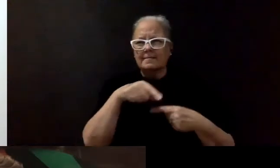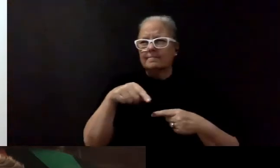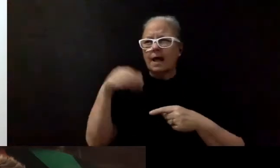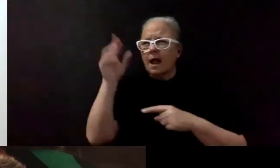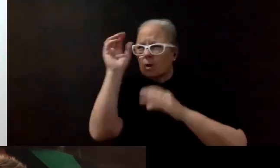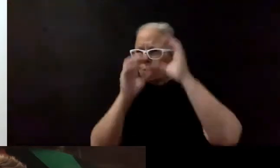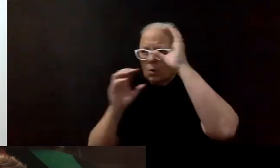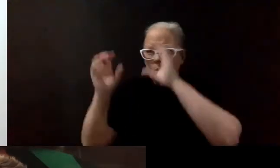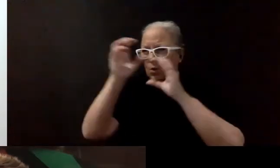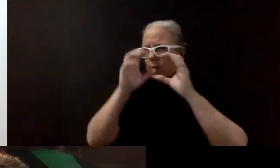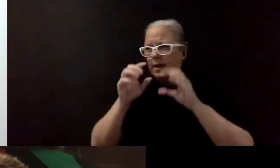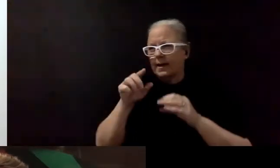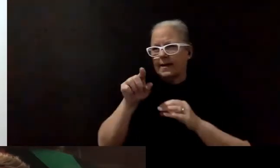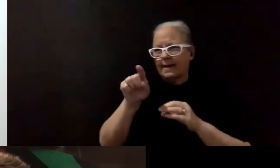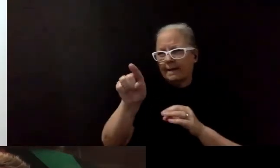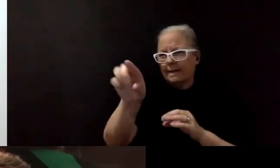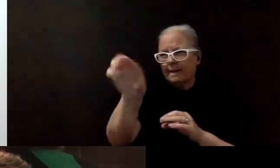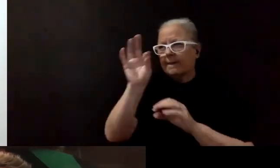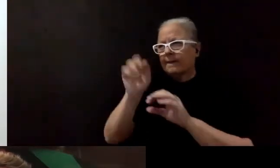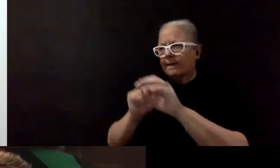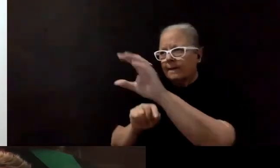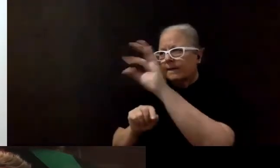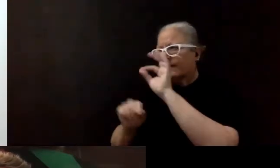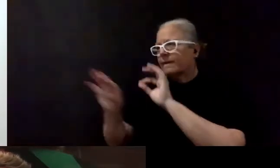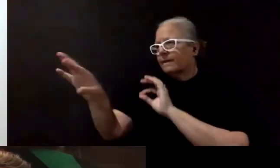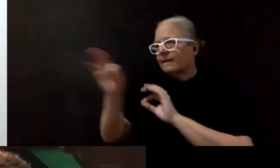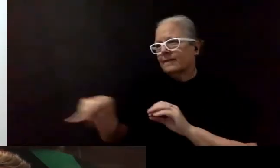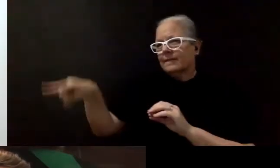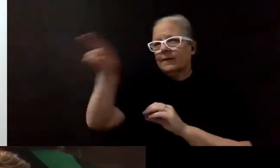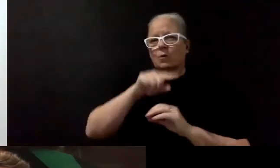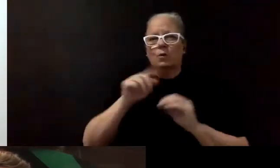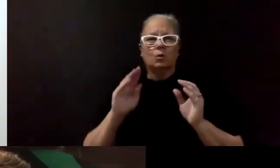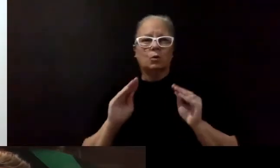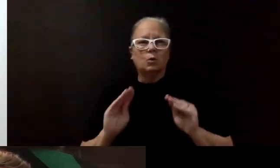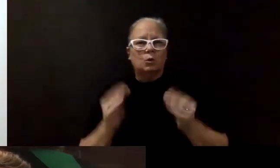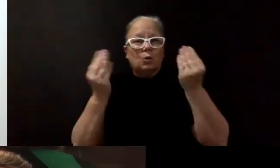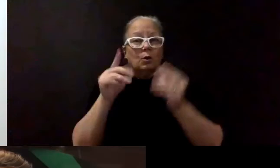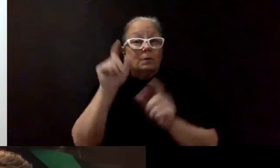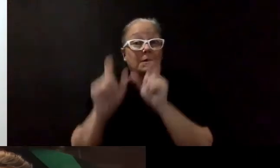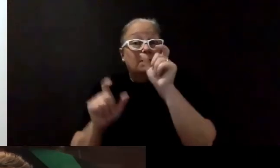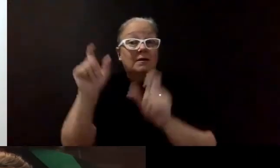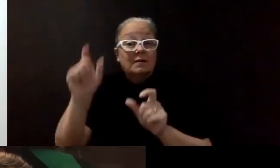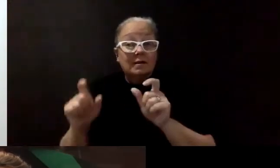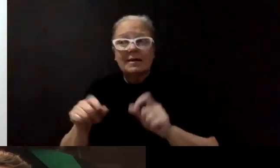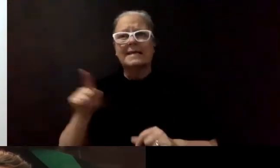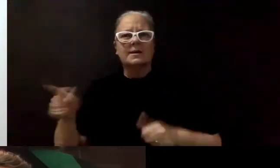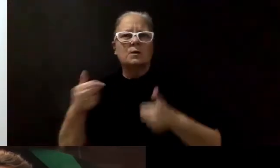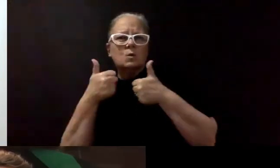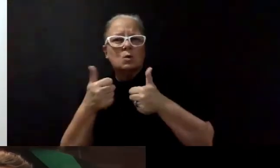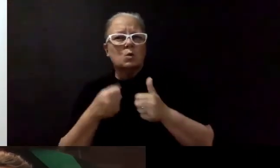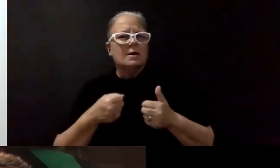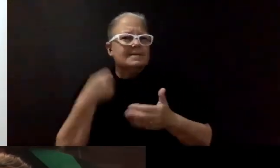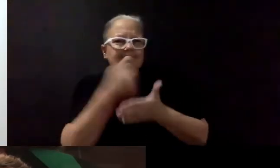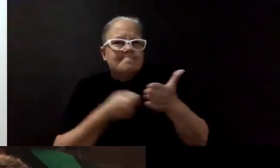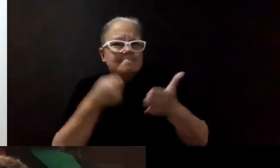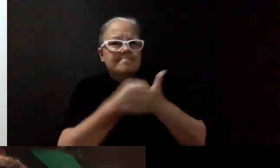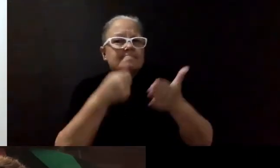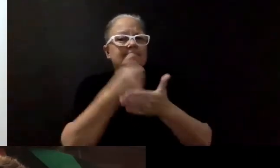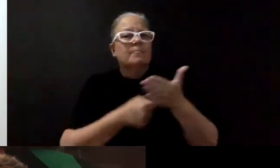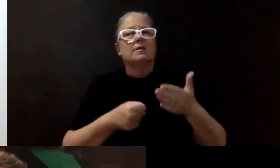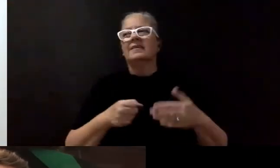community, who are the young creatives that are advocating for these things, and then bringing them together